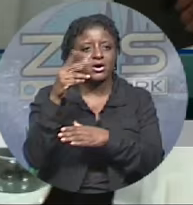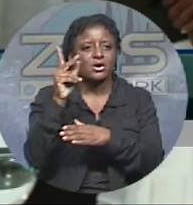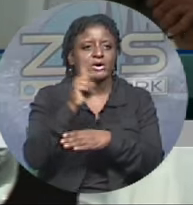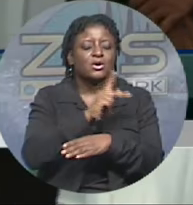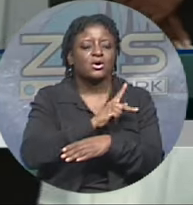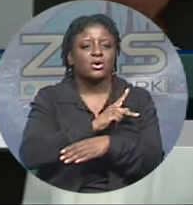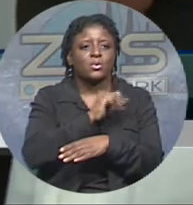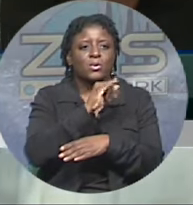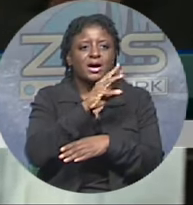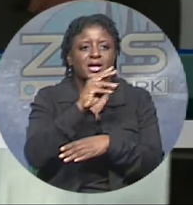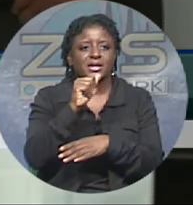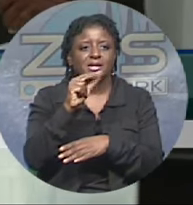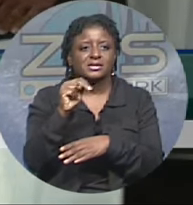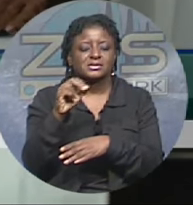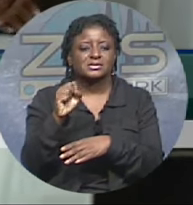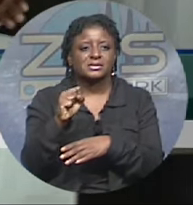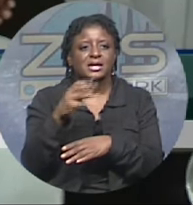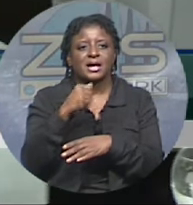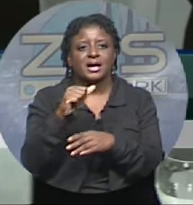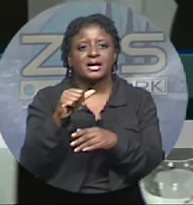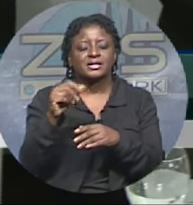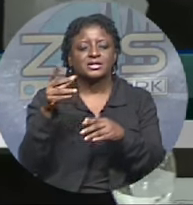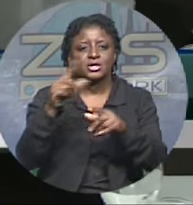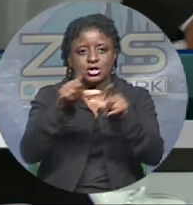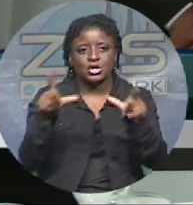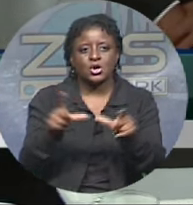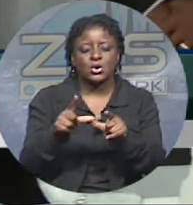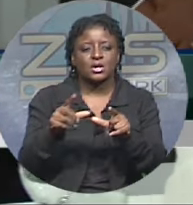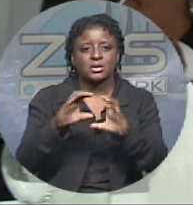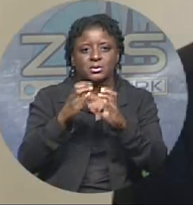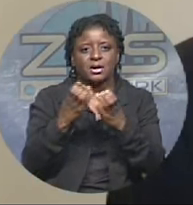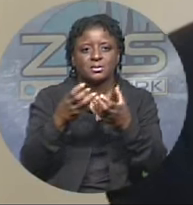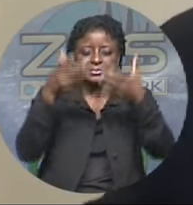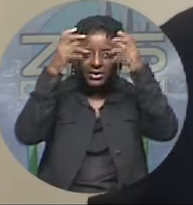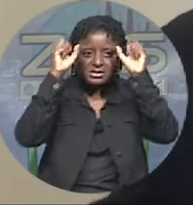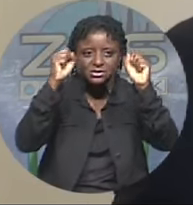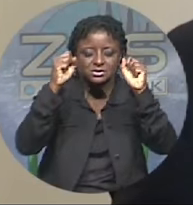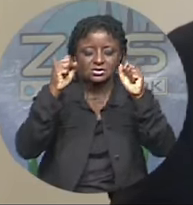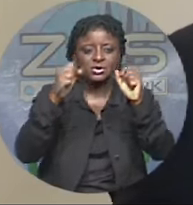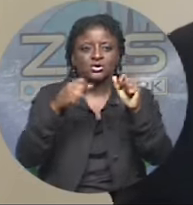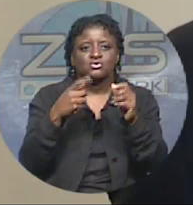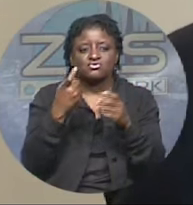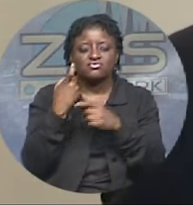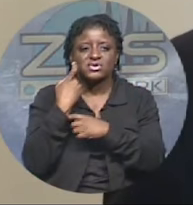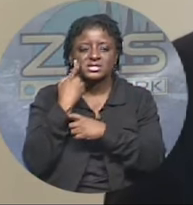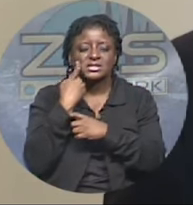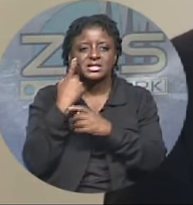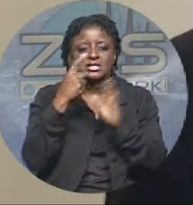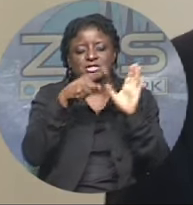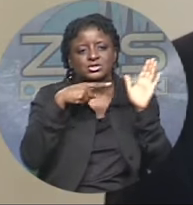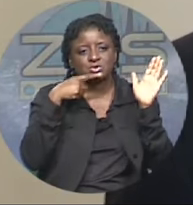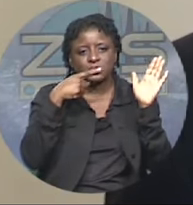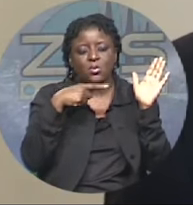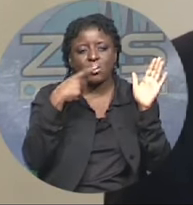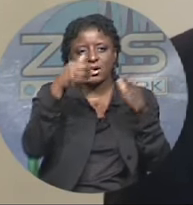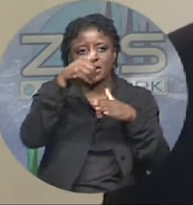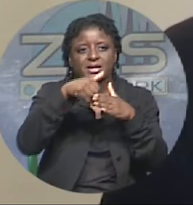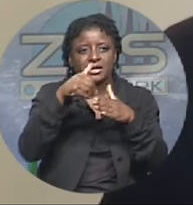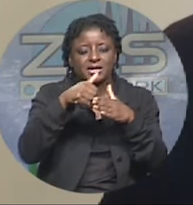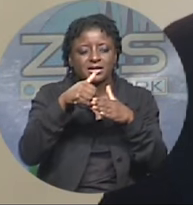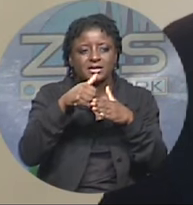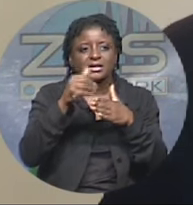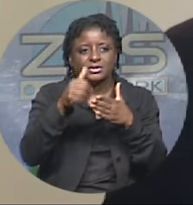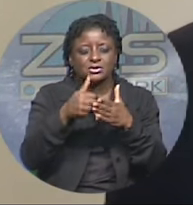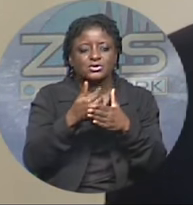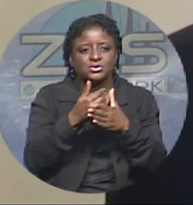Kiwanis Club presidents, were recently sworn in and made permanent. Leading the administration for 2015-2016 will be